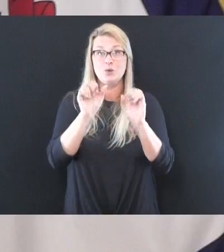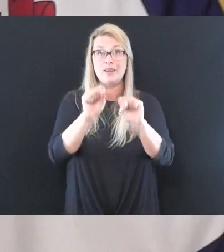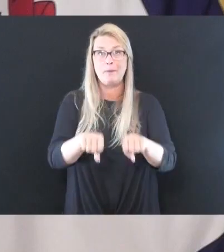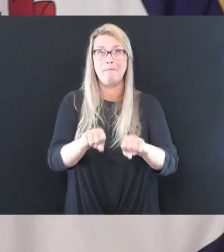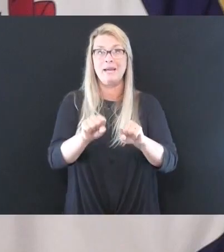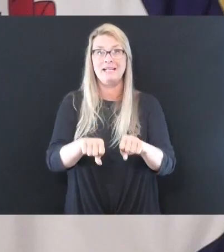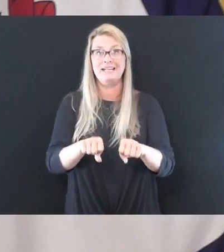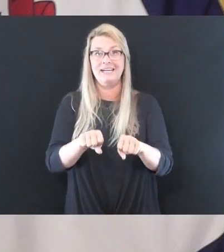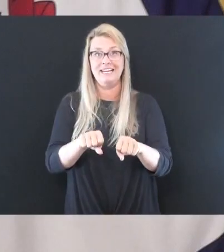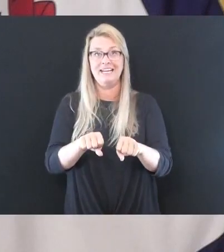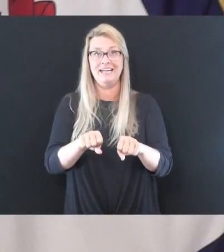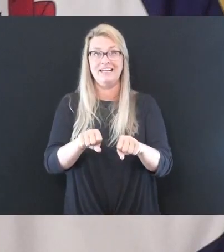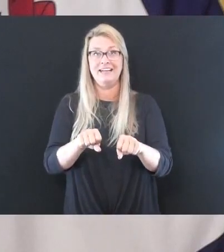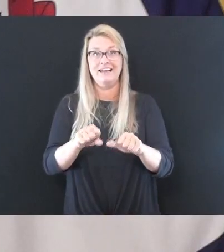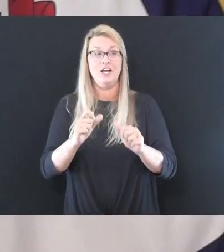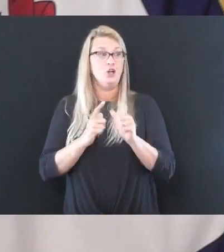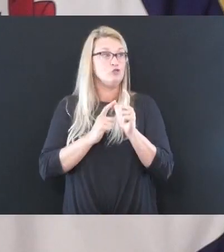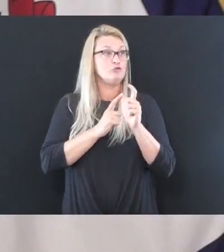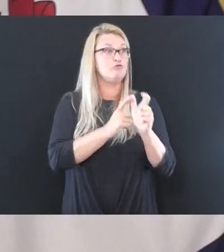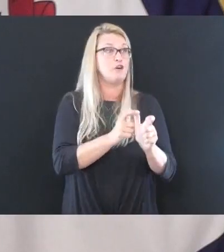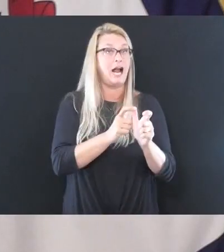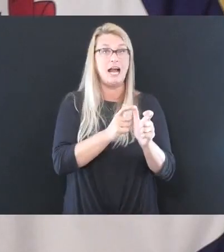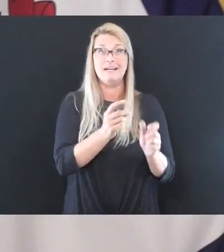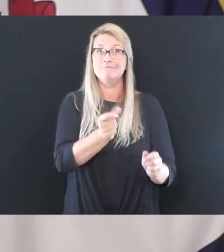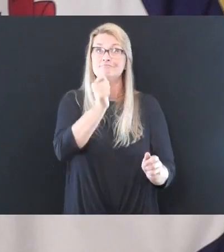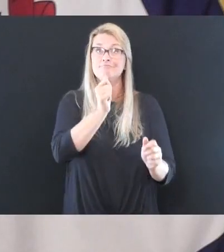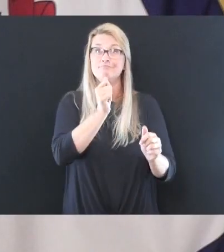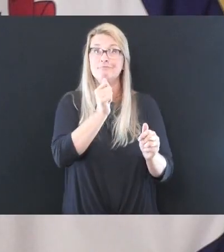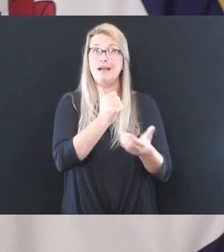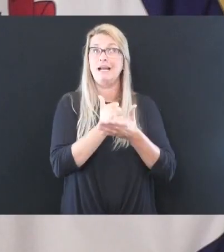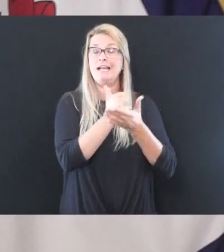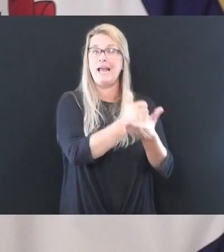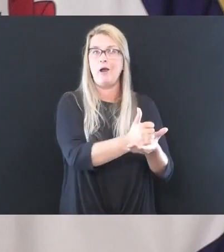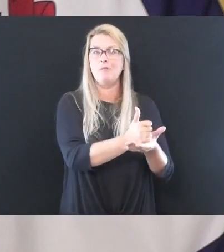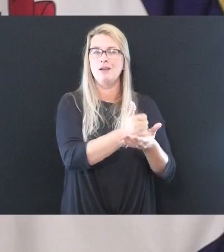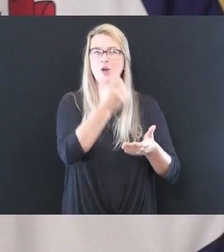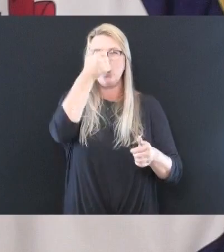to the fire, just like the people that saved the guy that was kayaking.